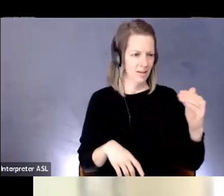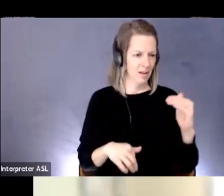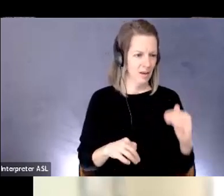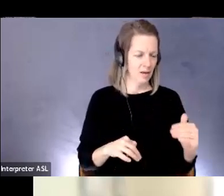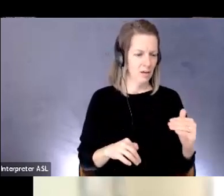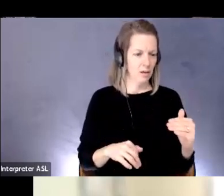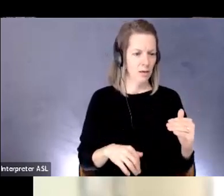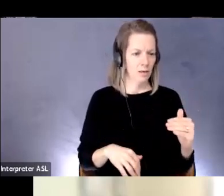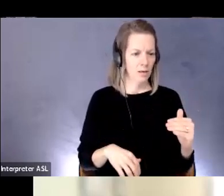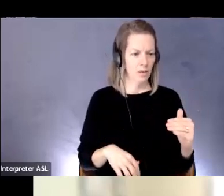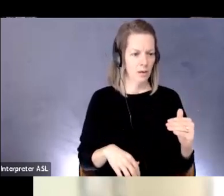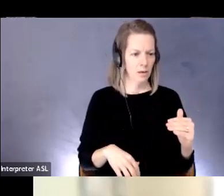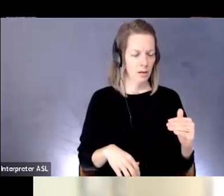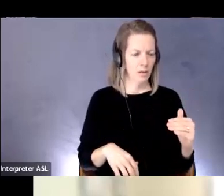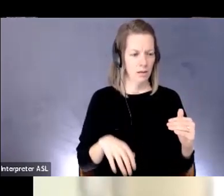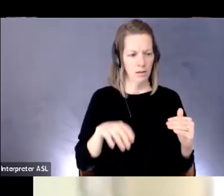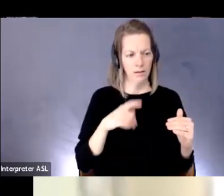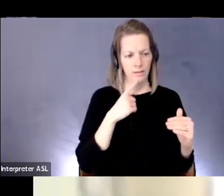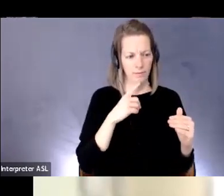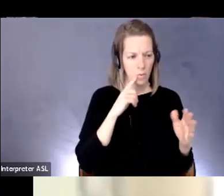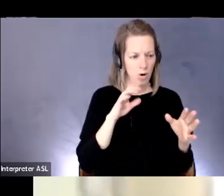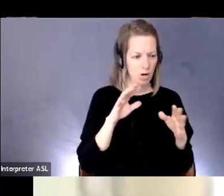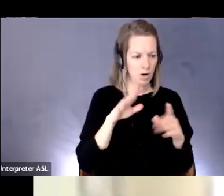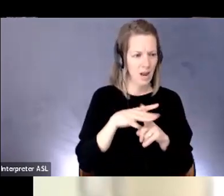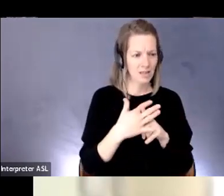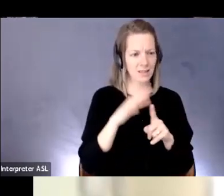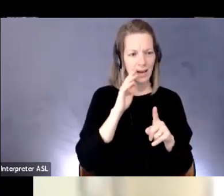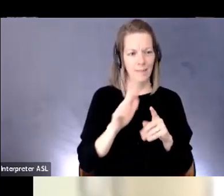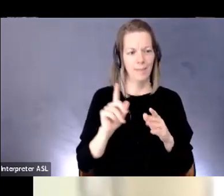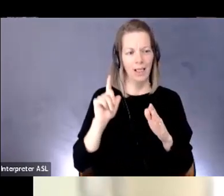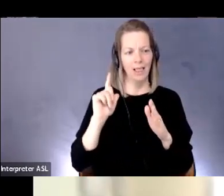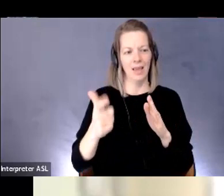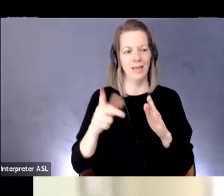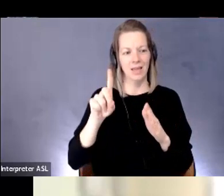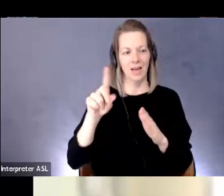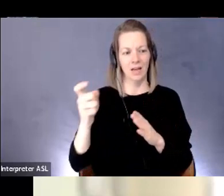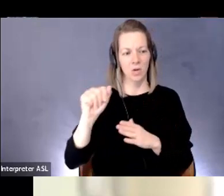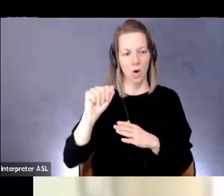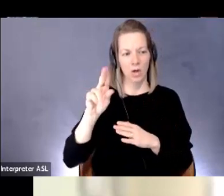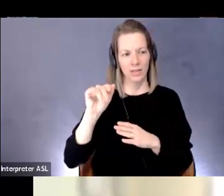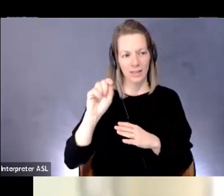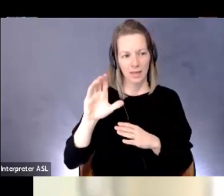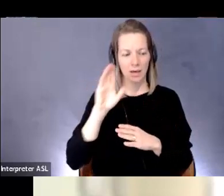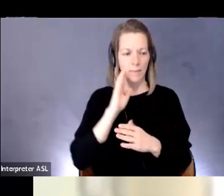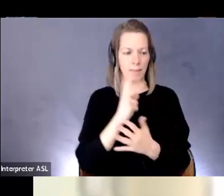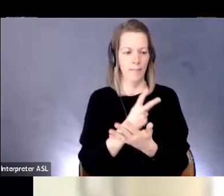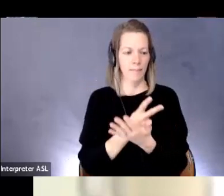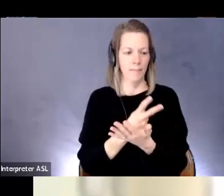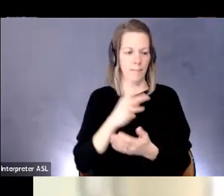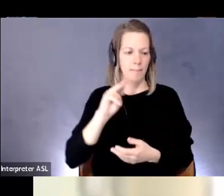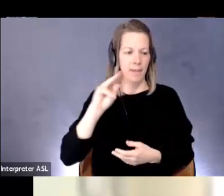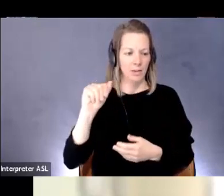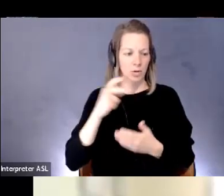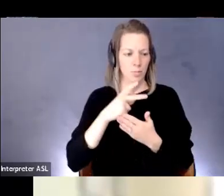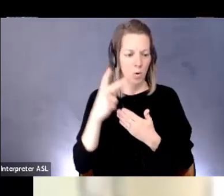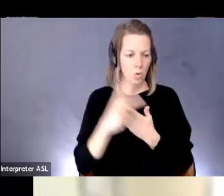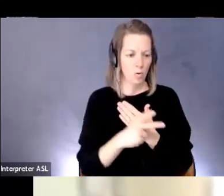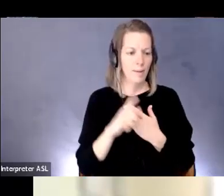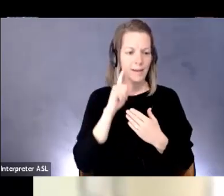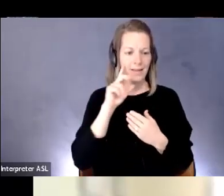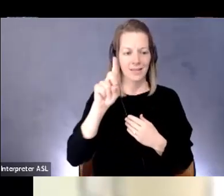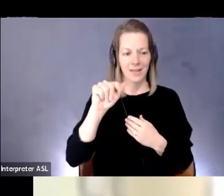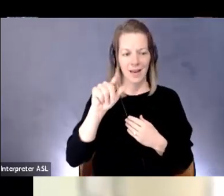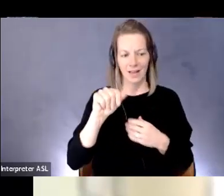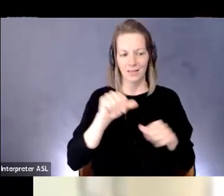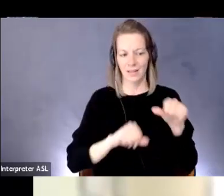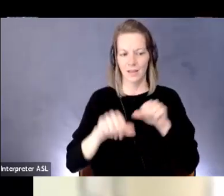later, Rena says, for context, I'm a late diagnosed autistic. I'm in a master's program in data science, and I want to do